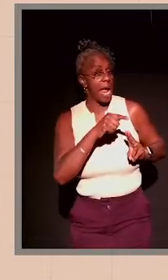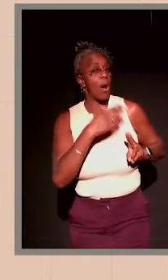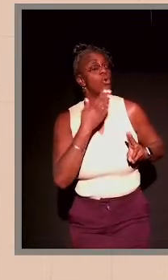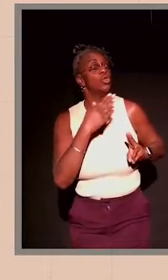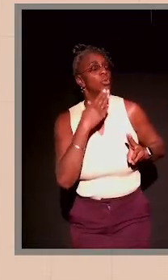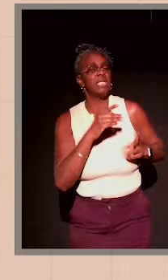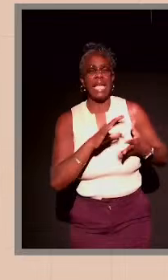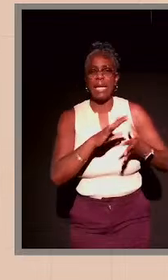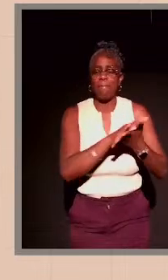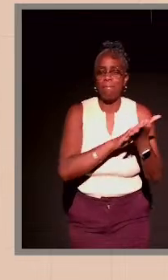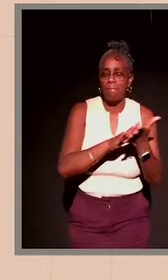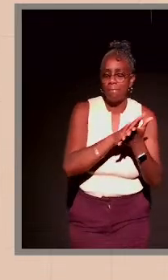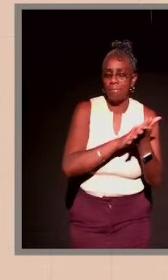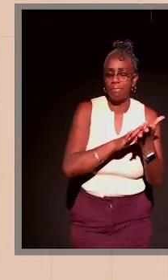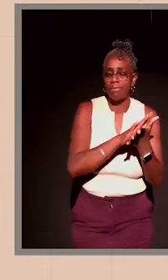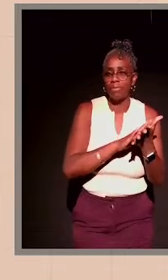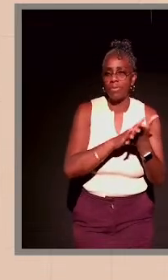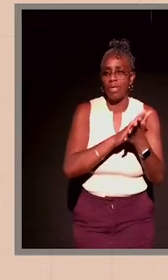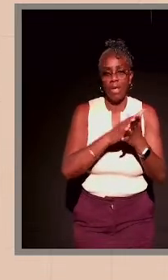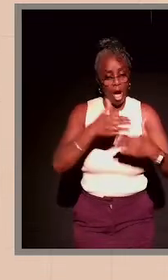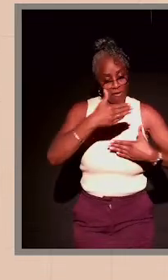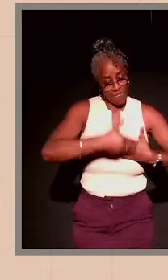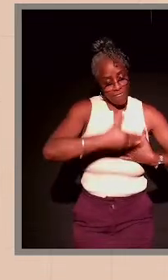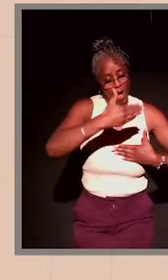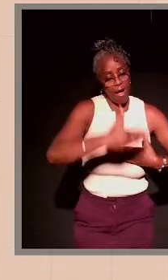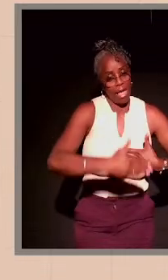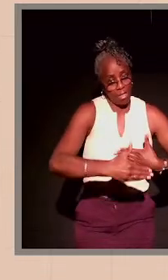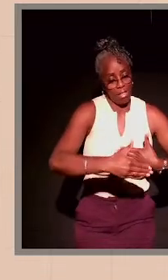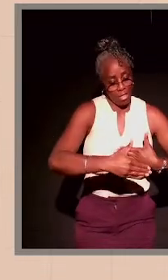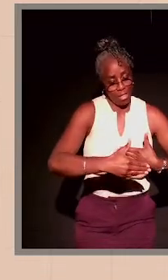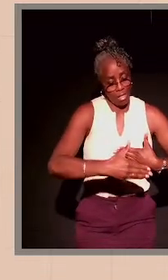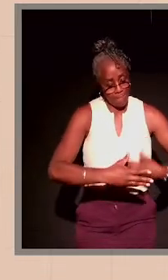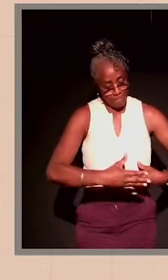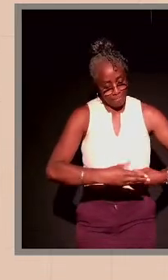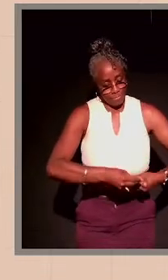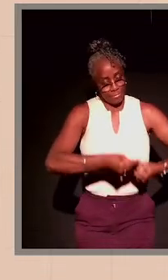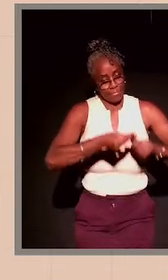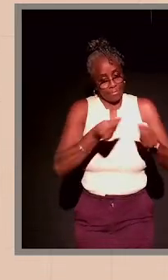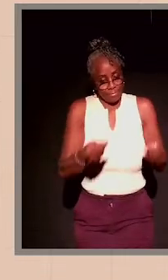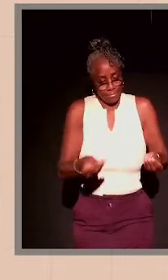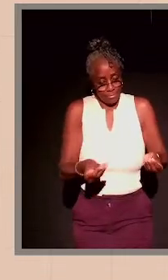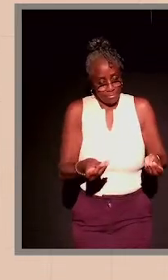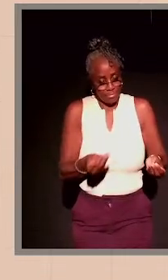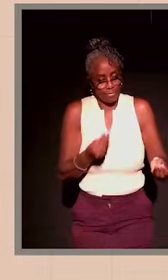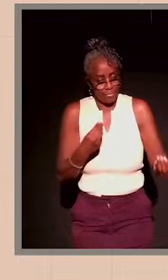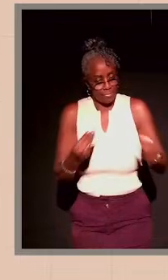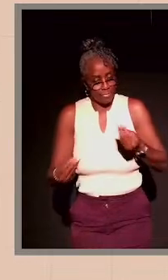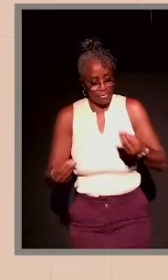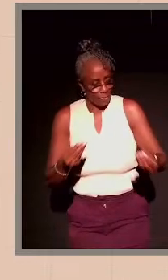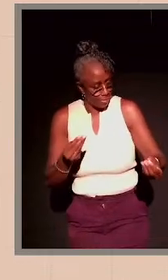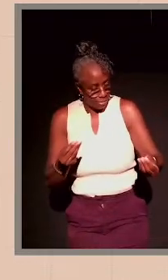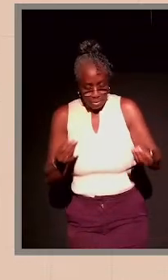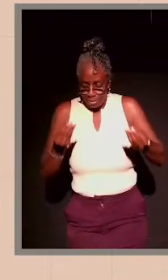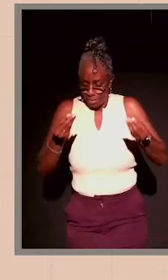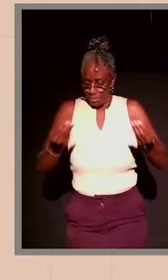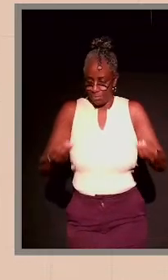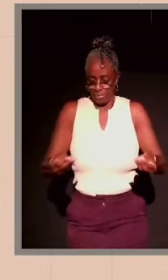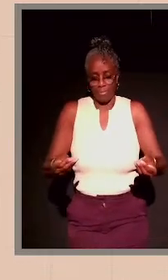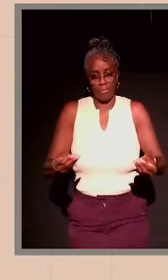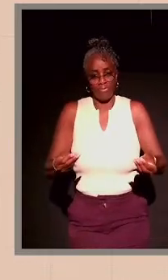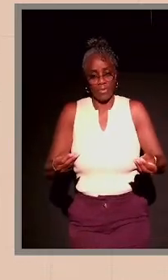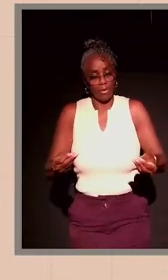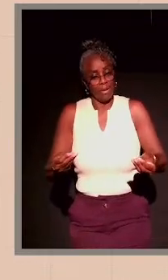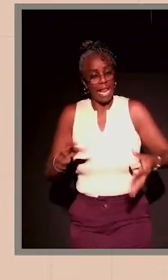I'm referring to a file that may constitute a specific